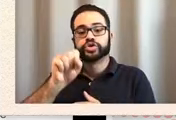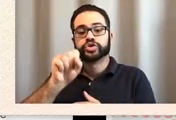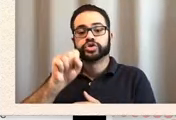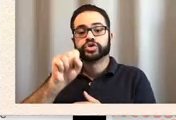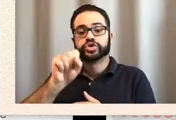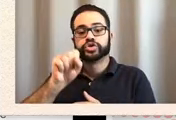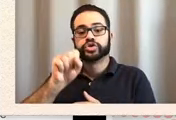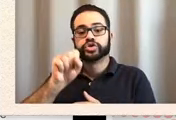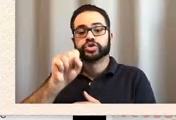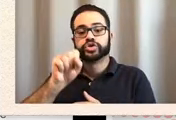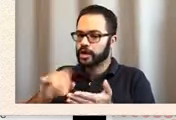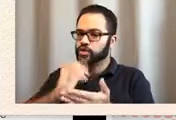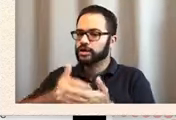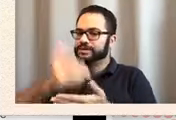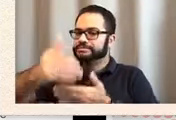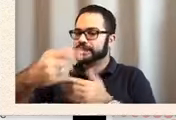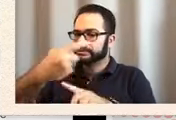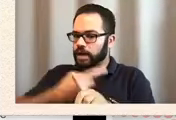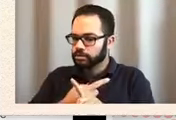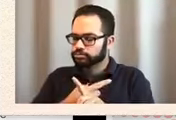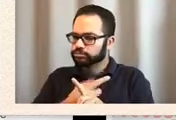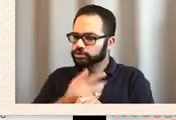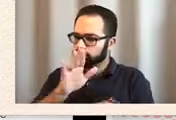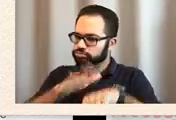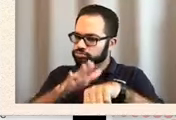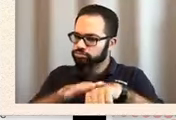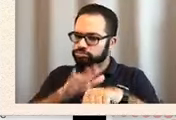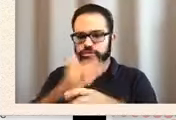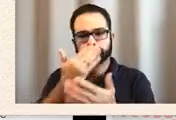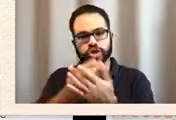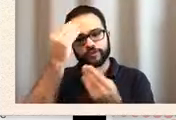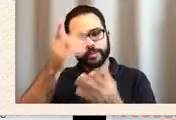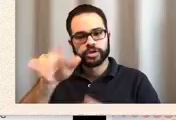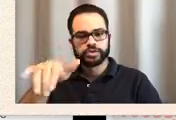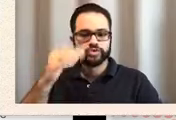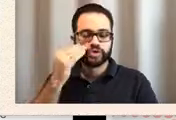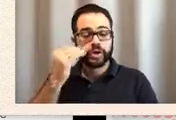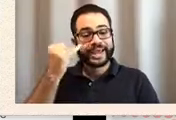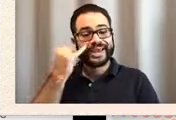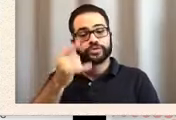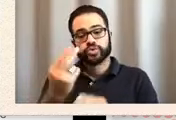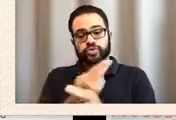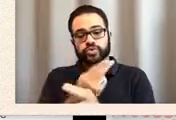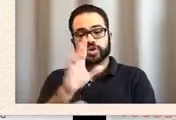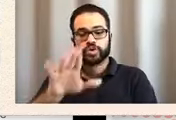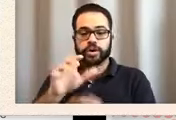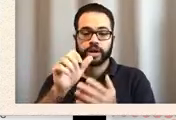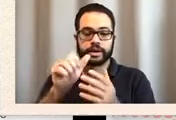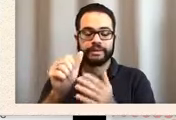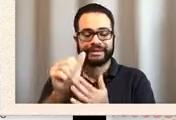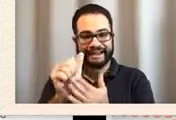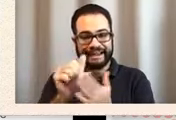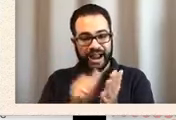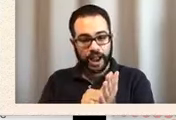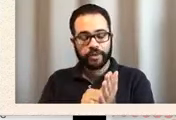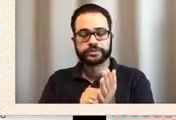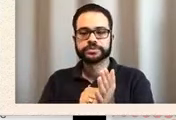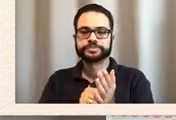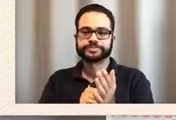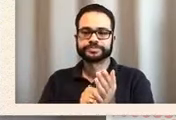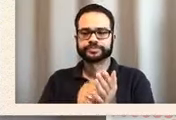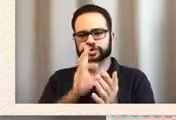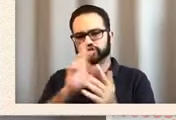of the next month. So that's just important to know. Hey, if you're using your ABLE account, and we'll actually have an example on the next slide that talks about the